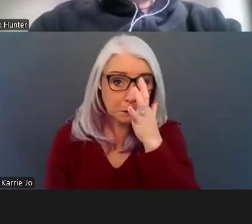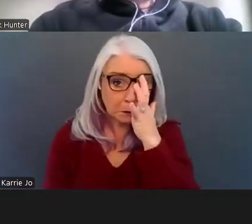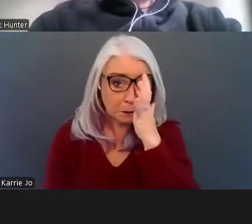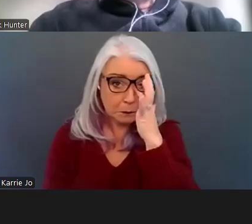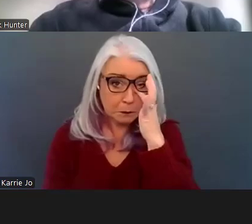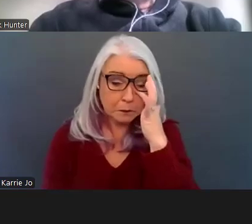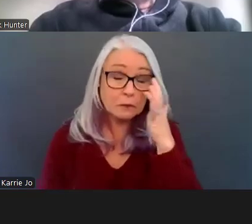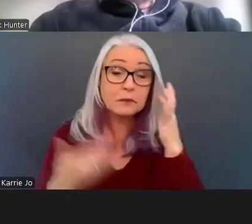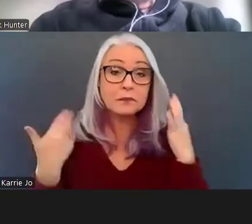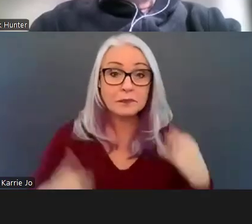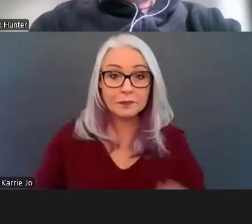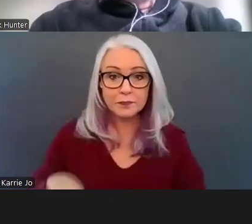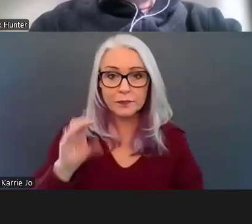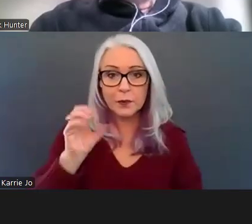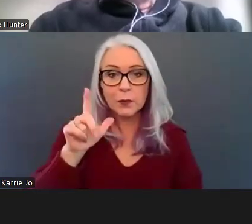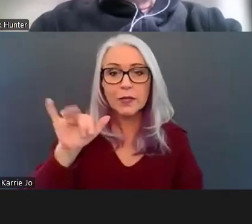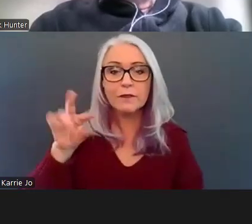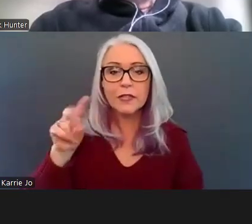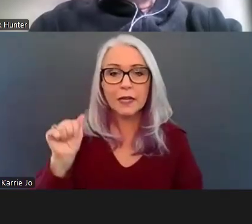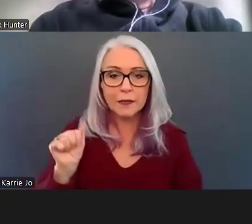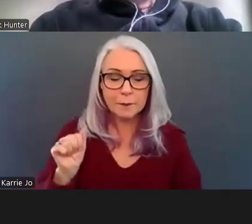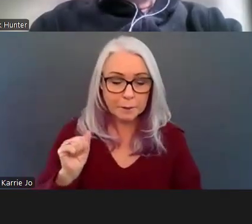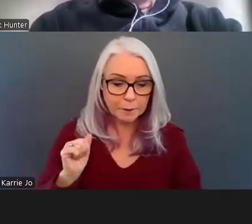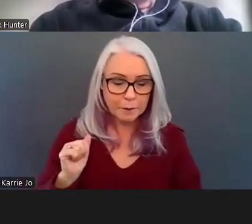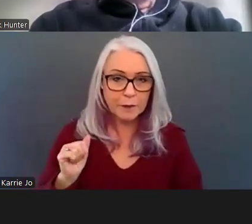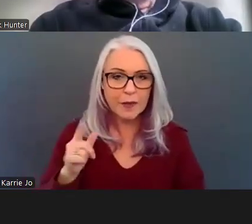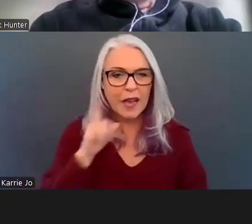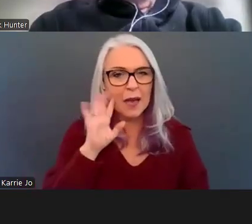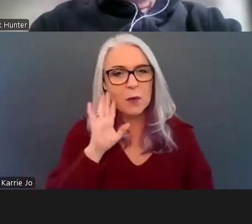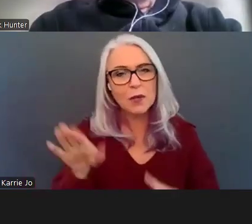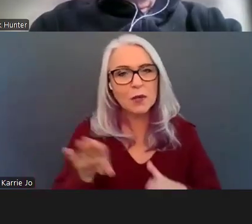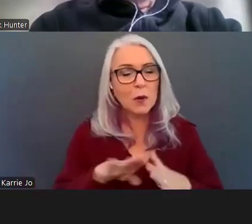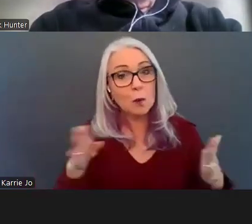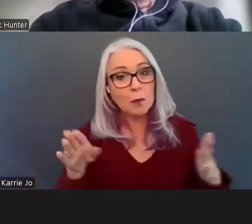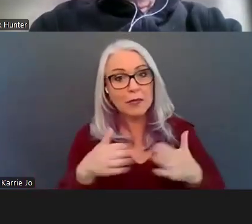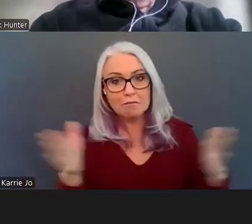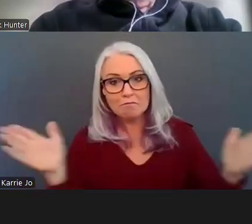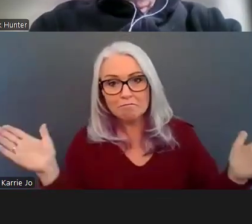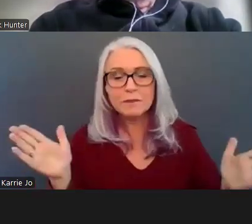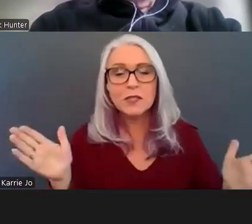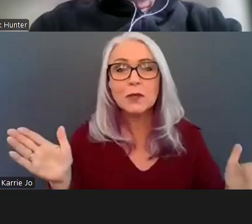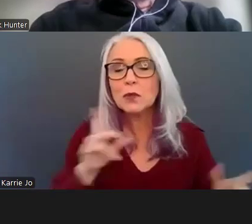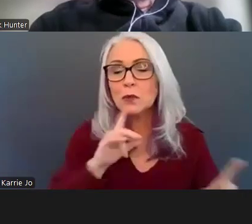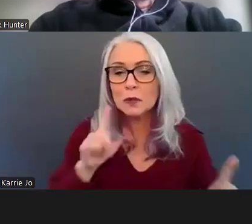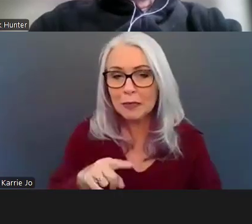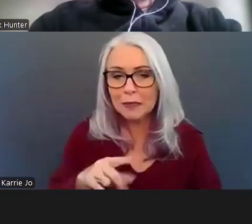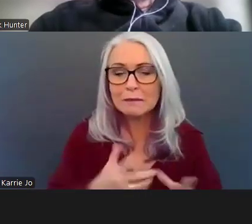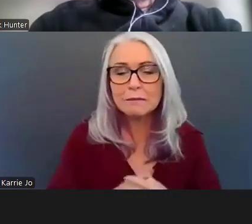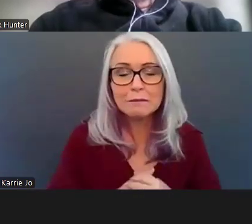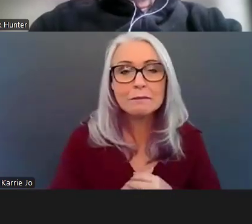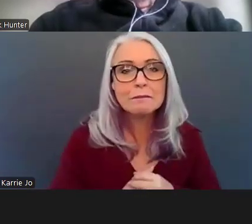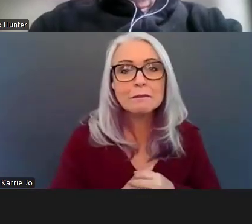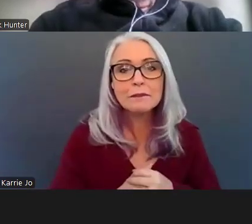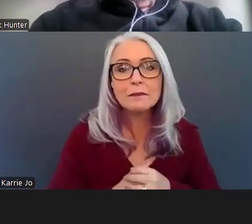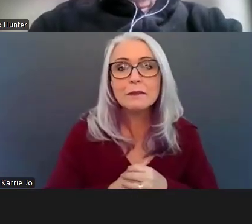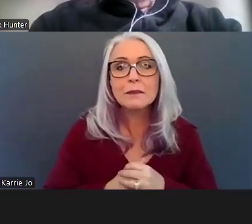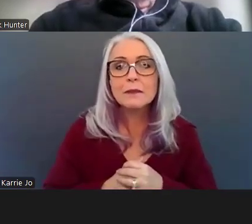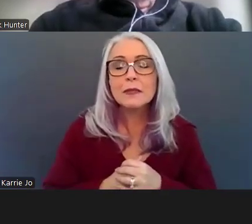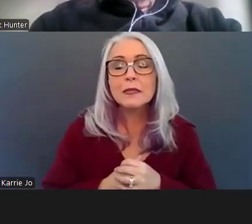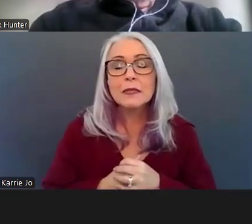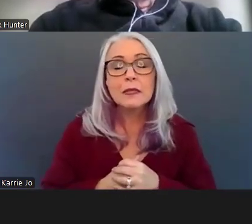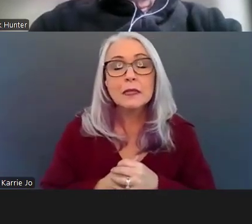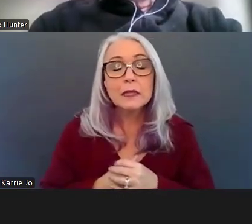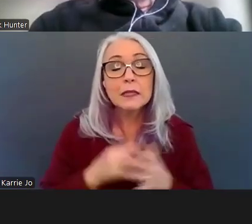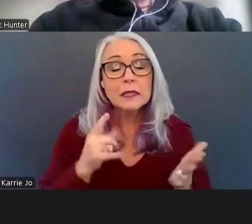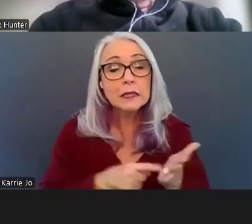I'll just open generally and leave it for the forest adaptation folks to respond. But that oftentimes we sort of we